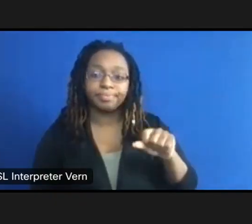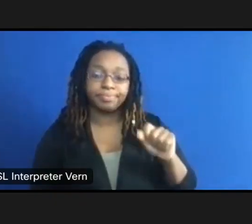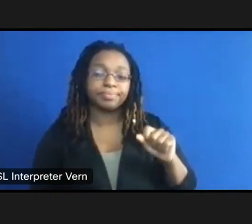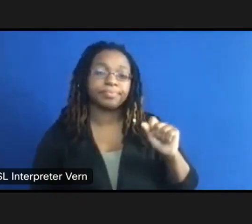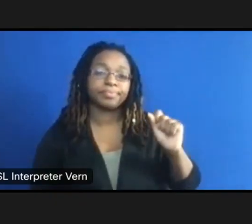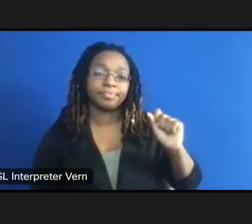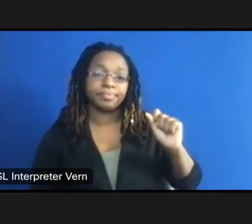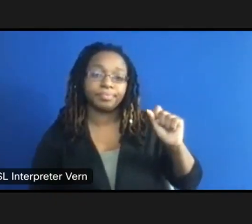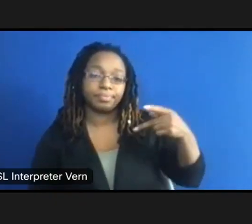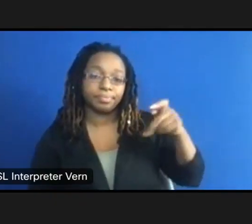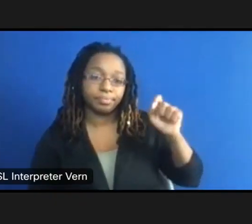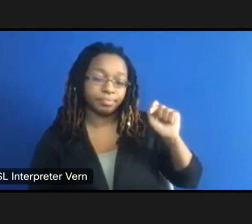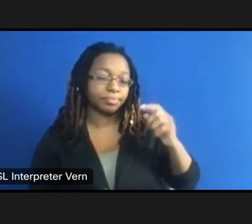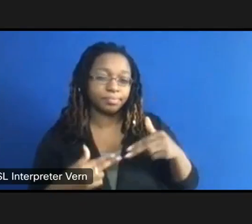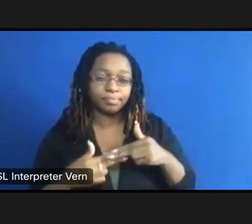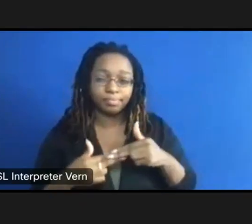the slides?